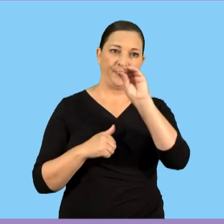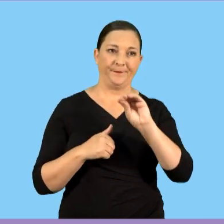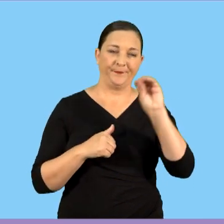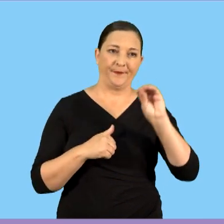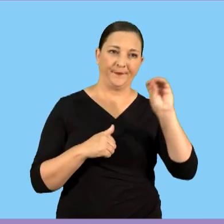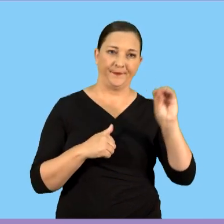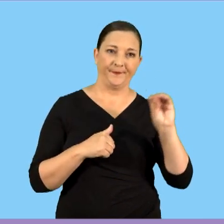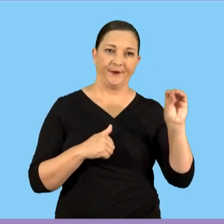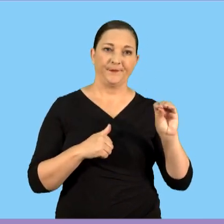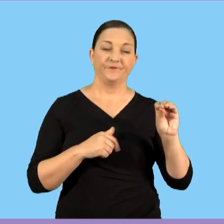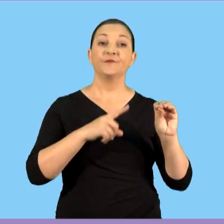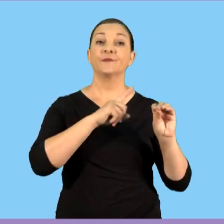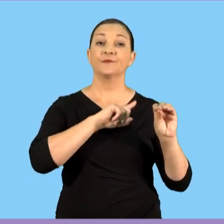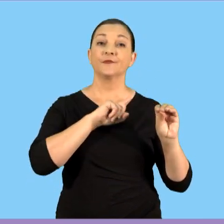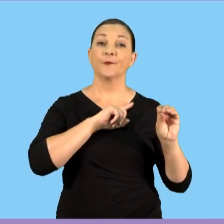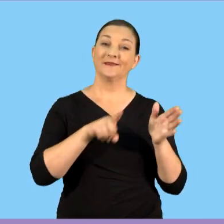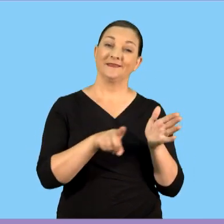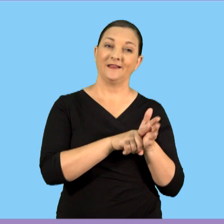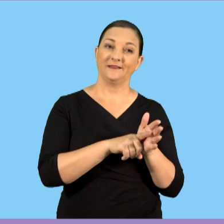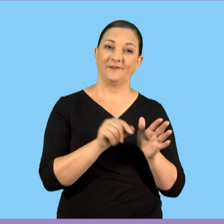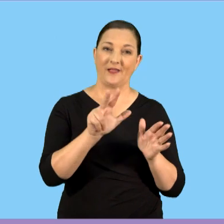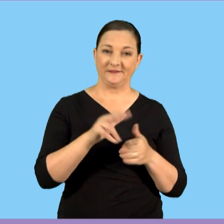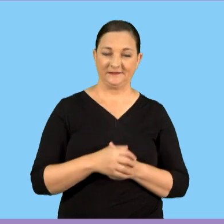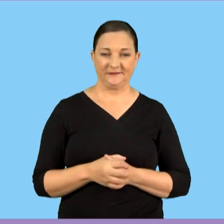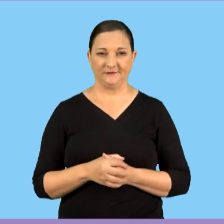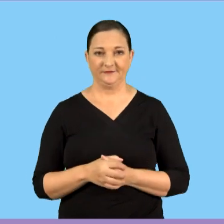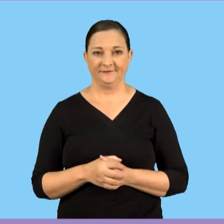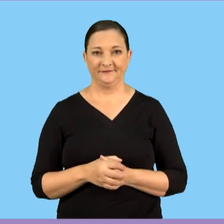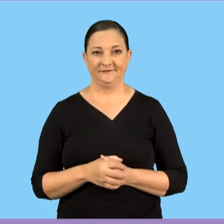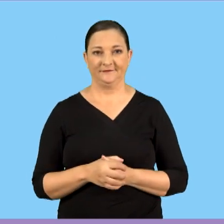left. And that is going to land me on the negative 8.